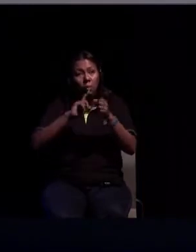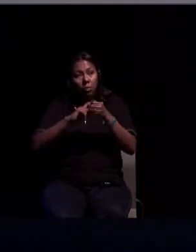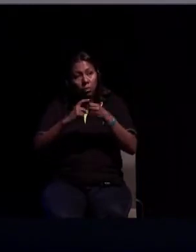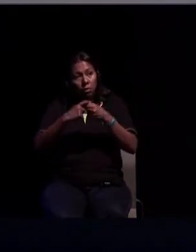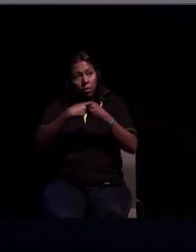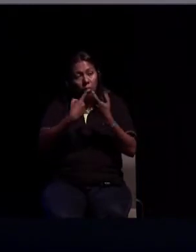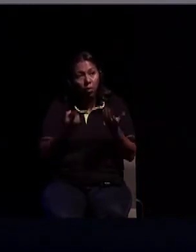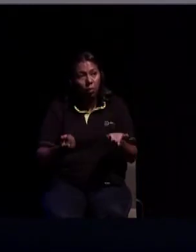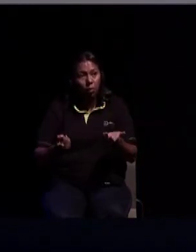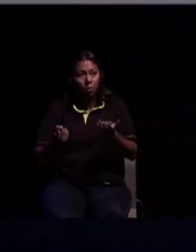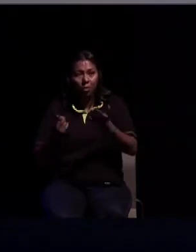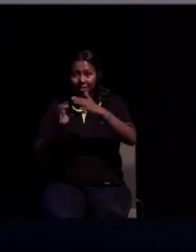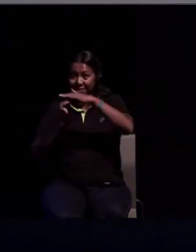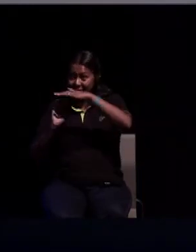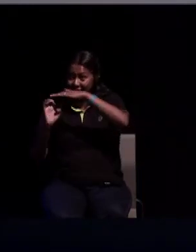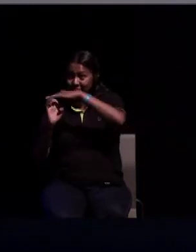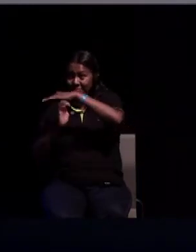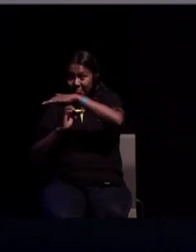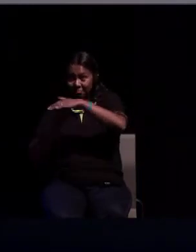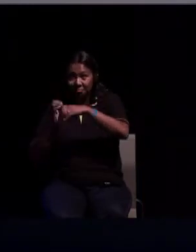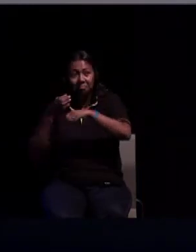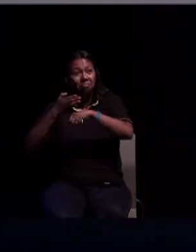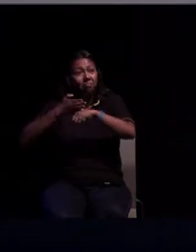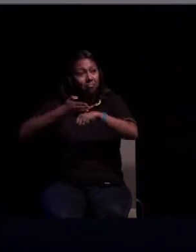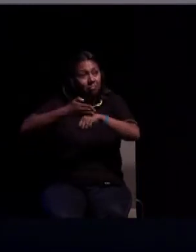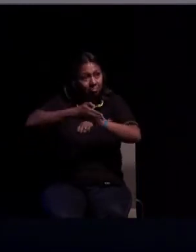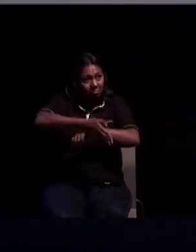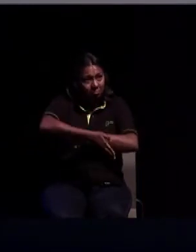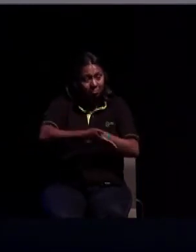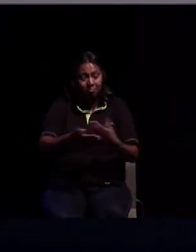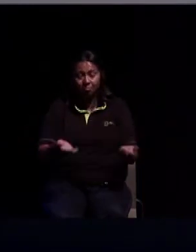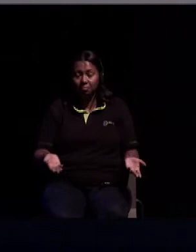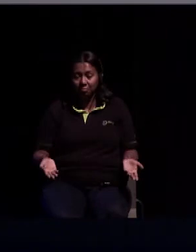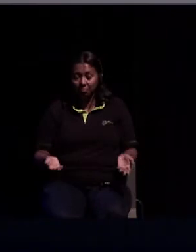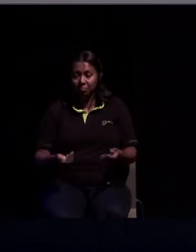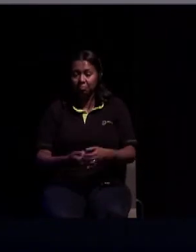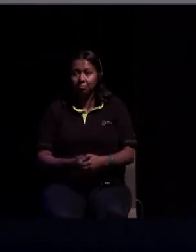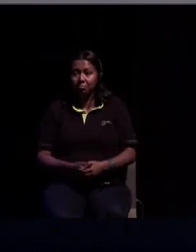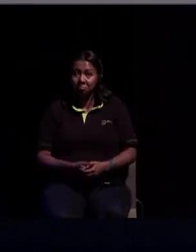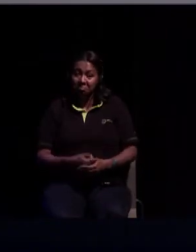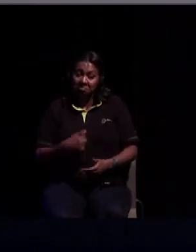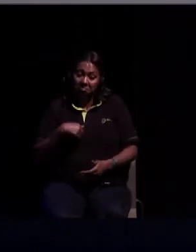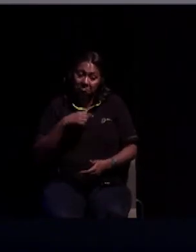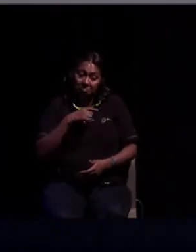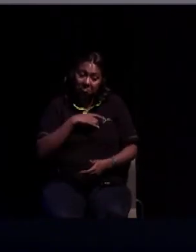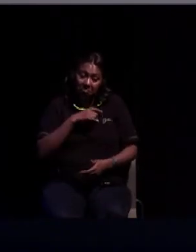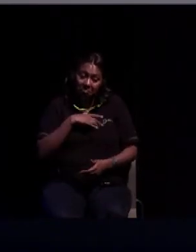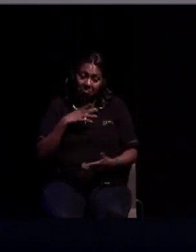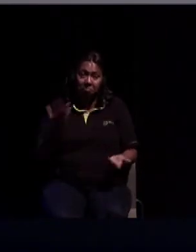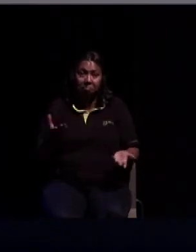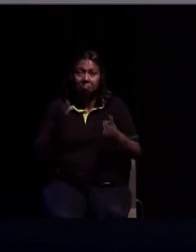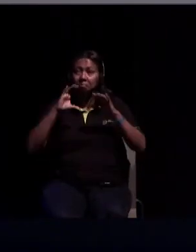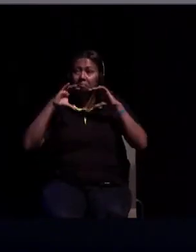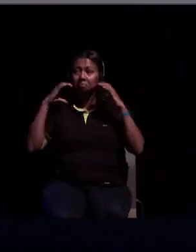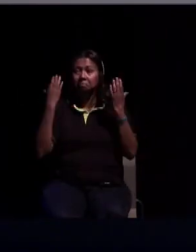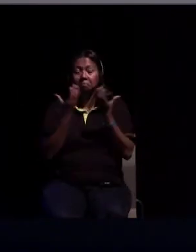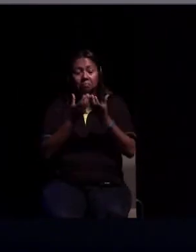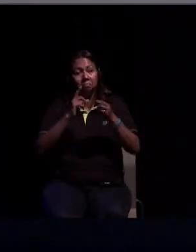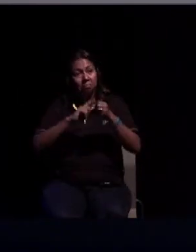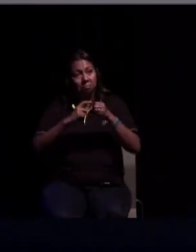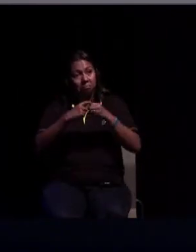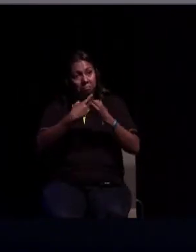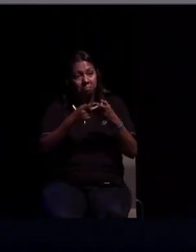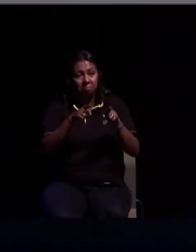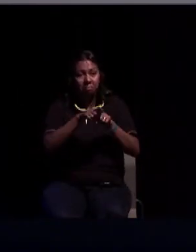membership, and it promotes tourism. So my fear is that the UN World Tourism Organization's Global Code of Ethics is part